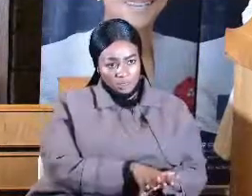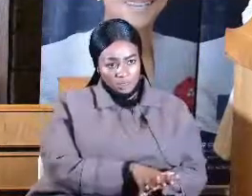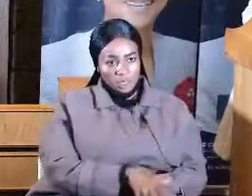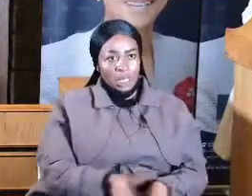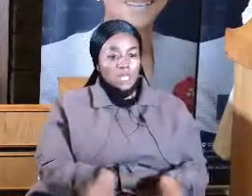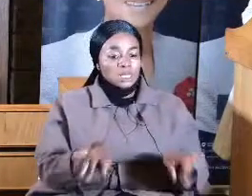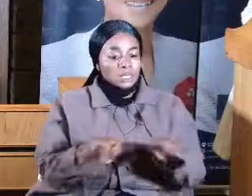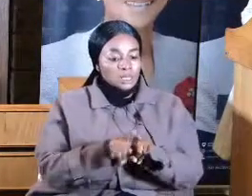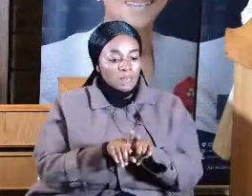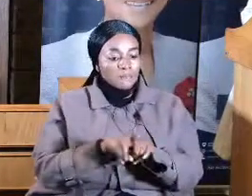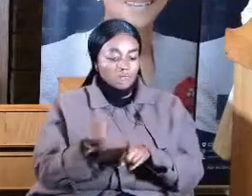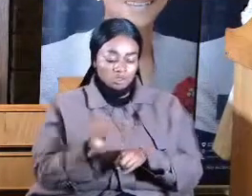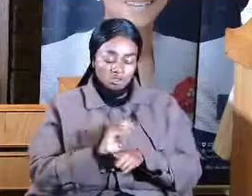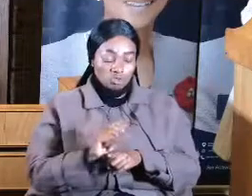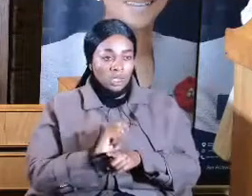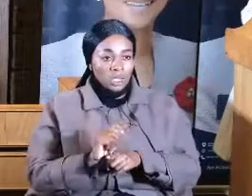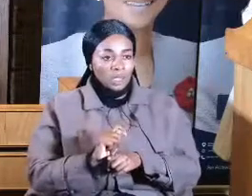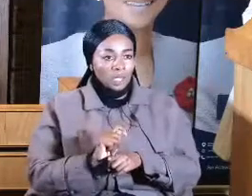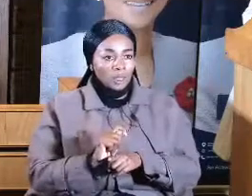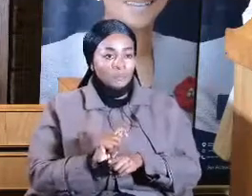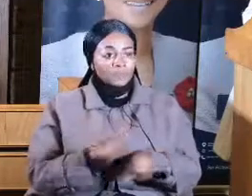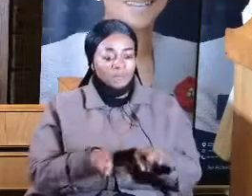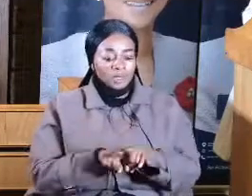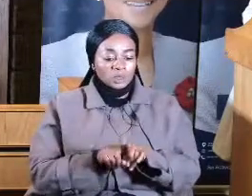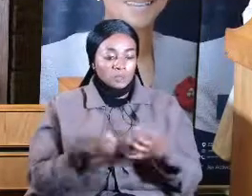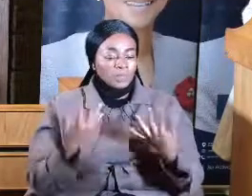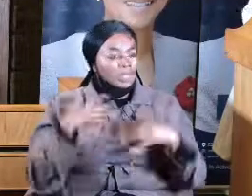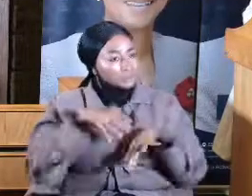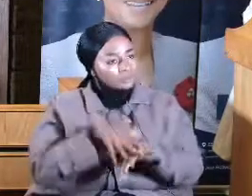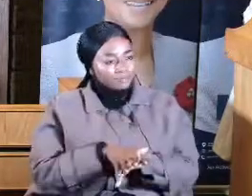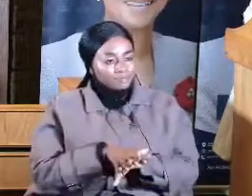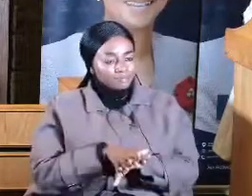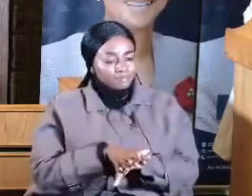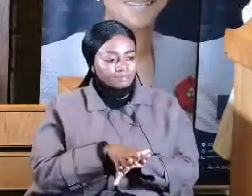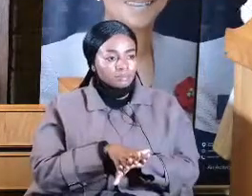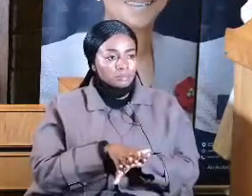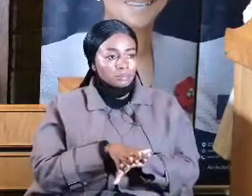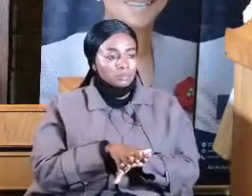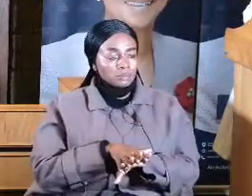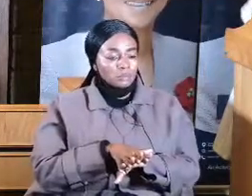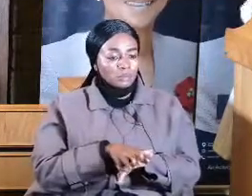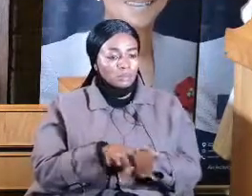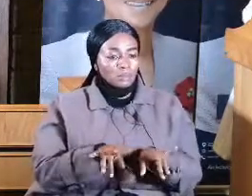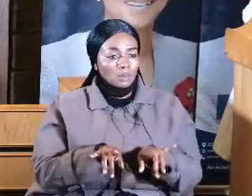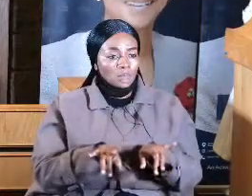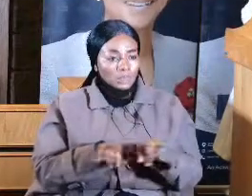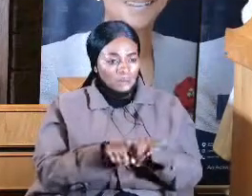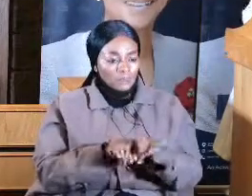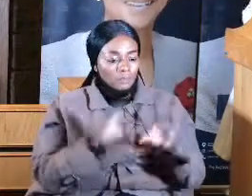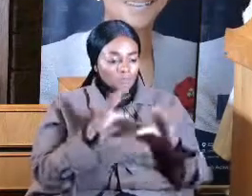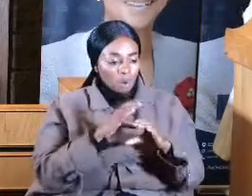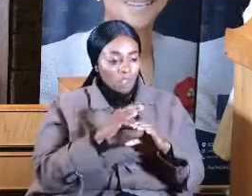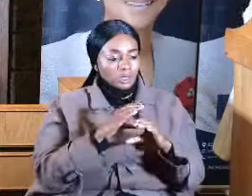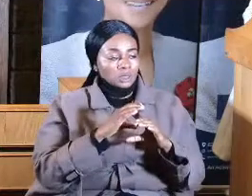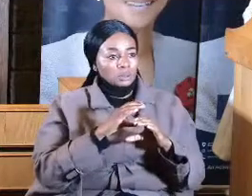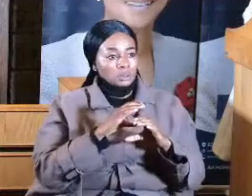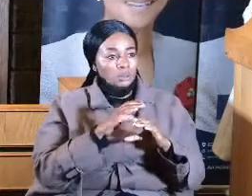training and ensuring gender integration, even in the context of Labor Relations